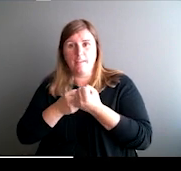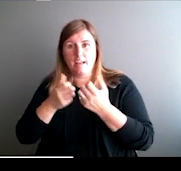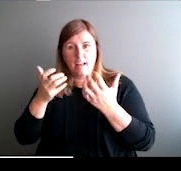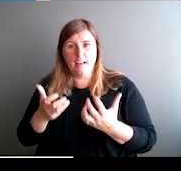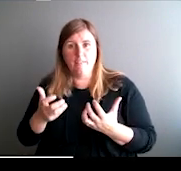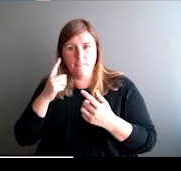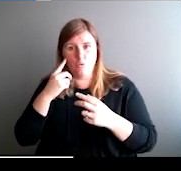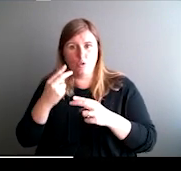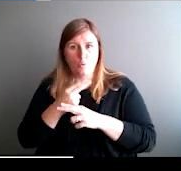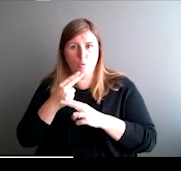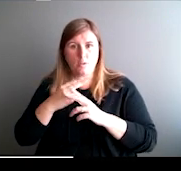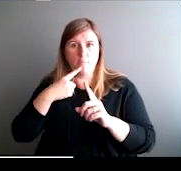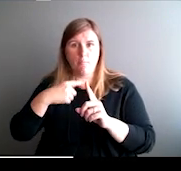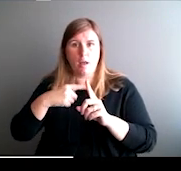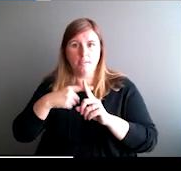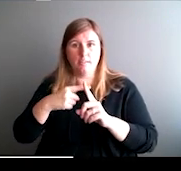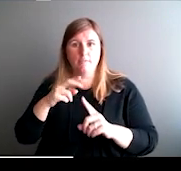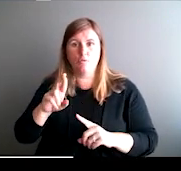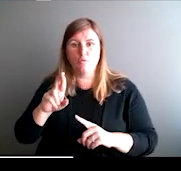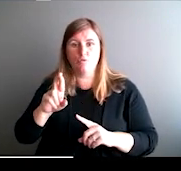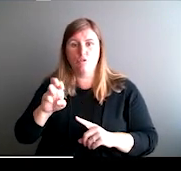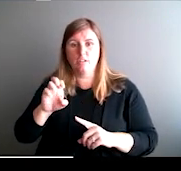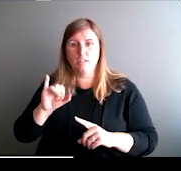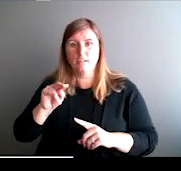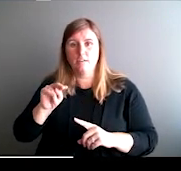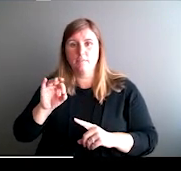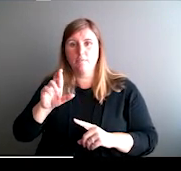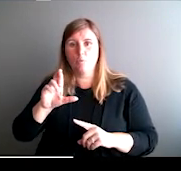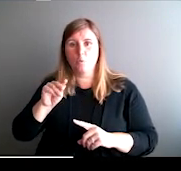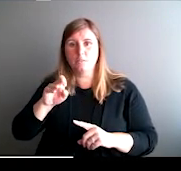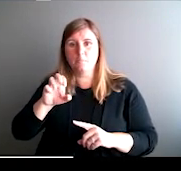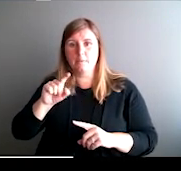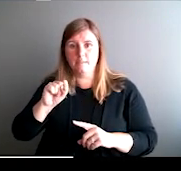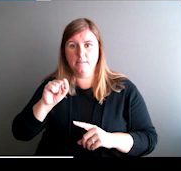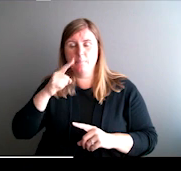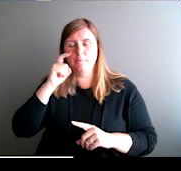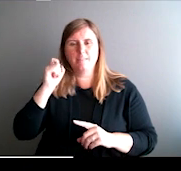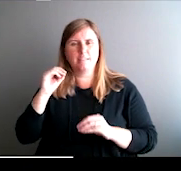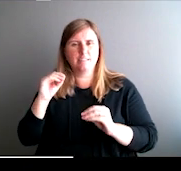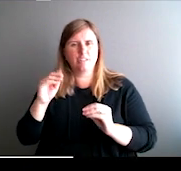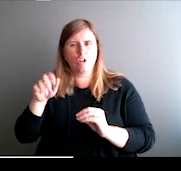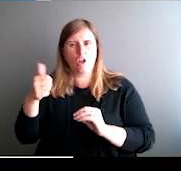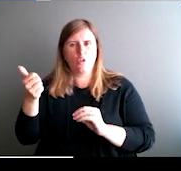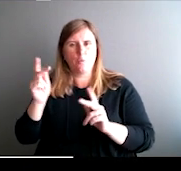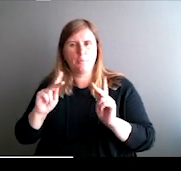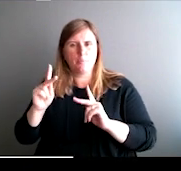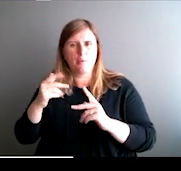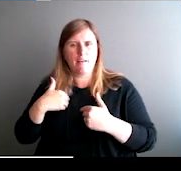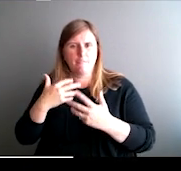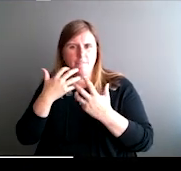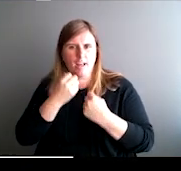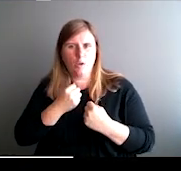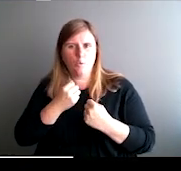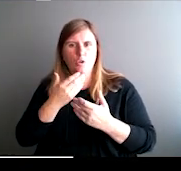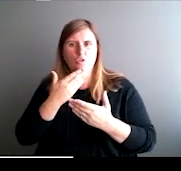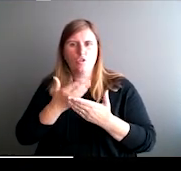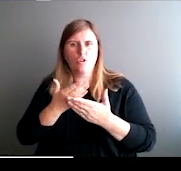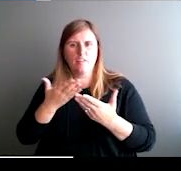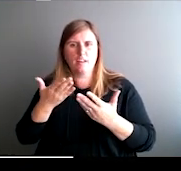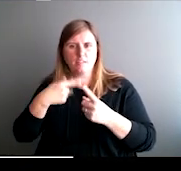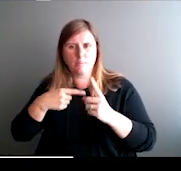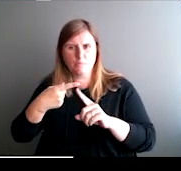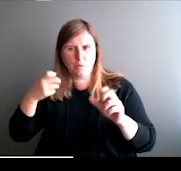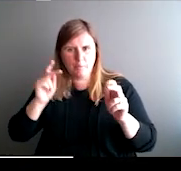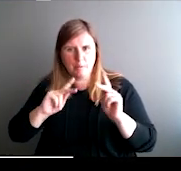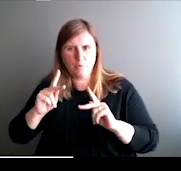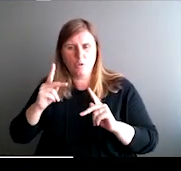for the use of positive reinforcement because it teaches students that other people are of value, that good stuff comes from people, that there's